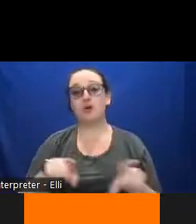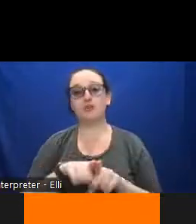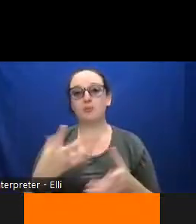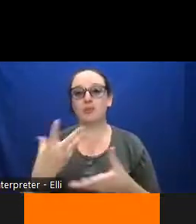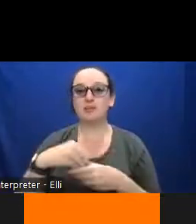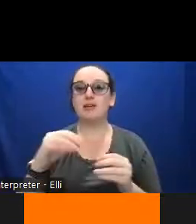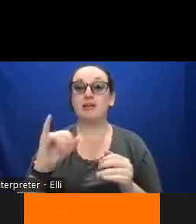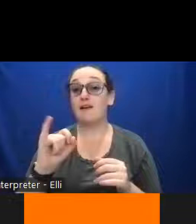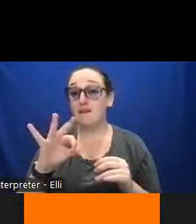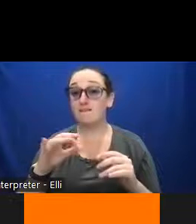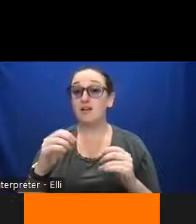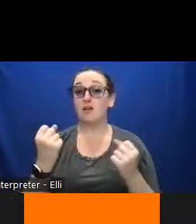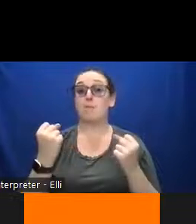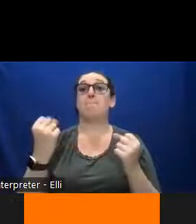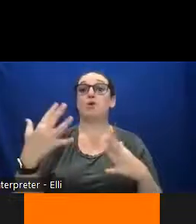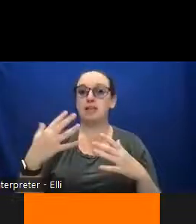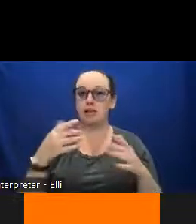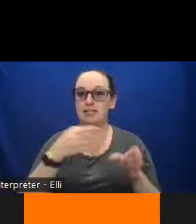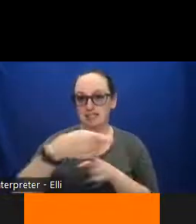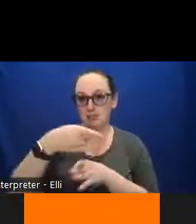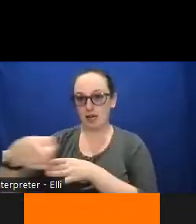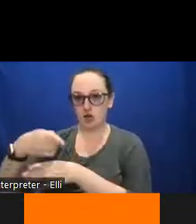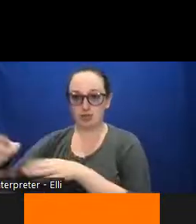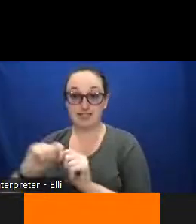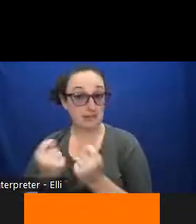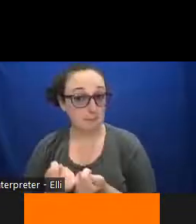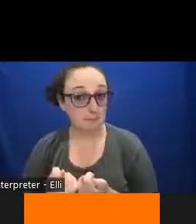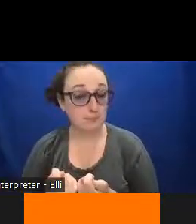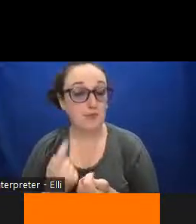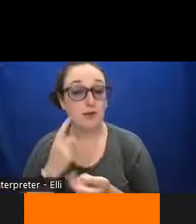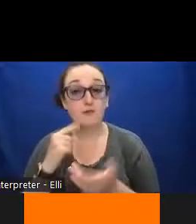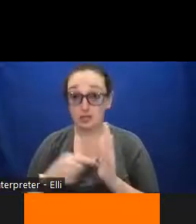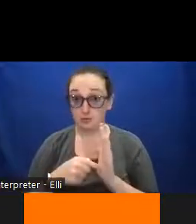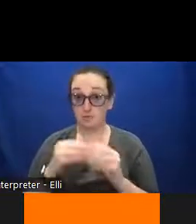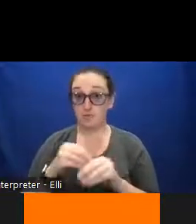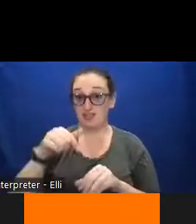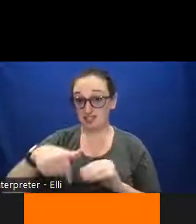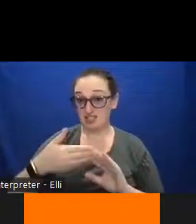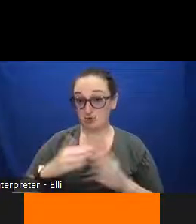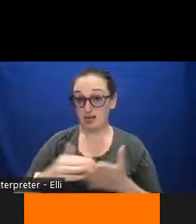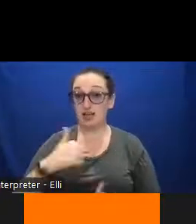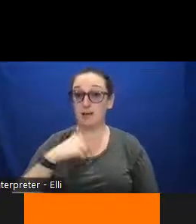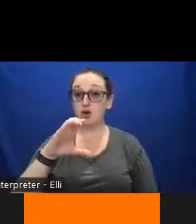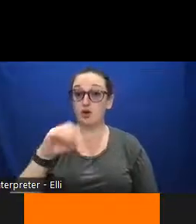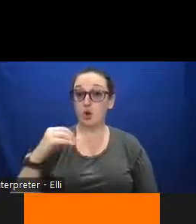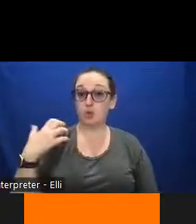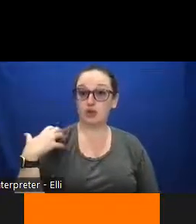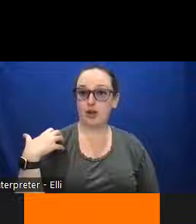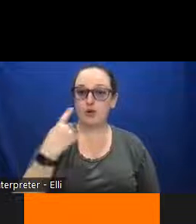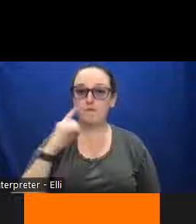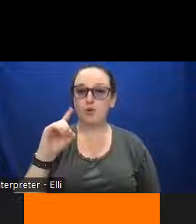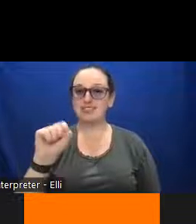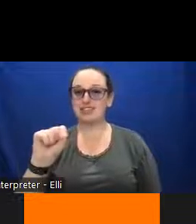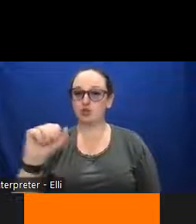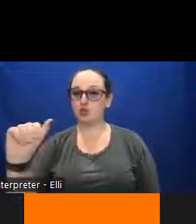in multidisciplinary teams. For example, in our community, I'm the co-chair of our sexual